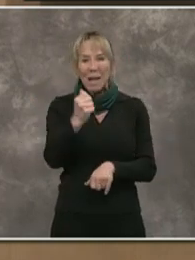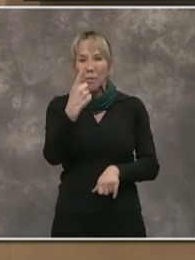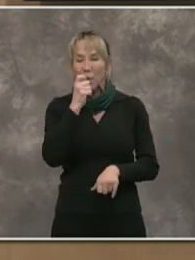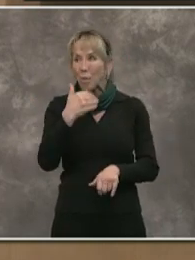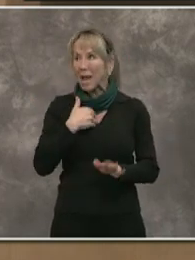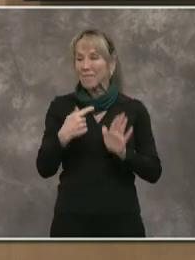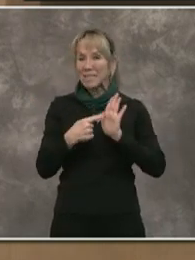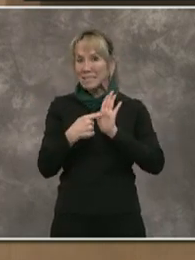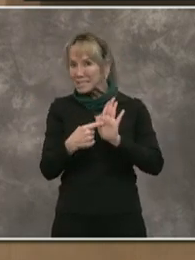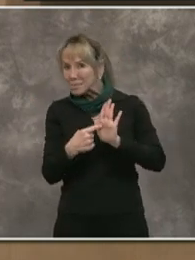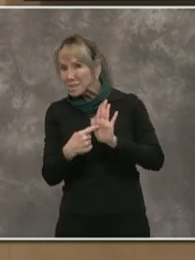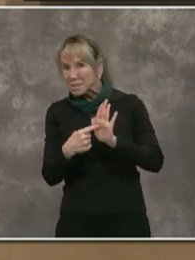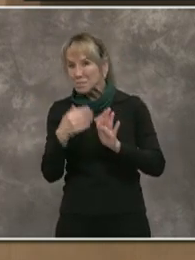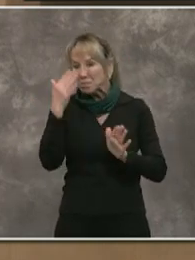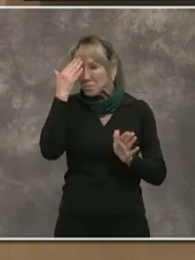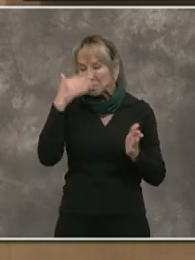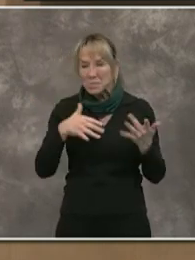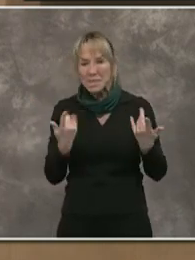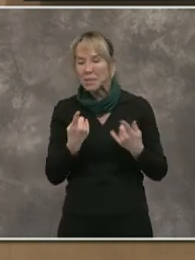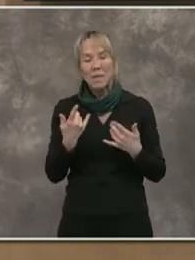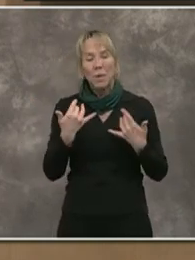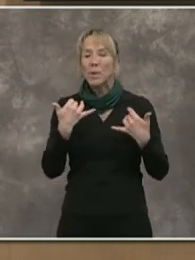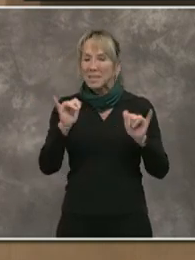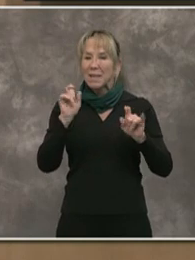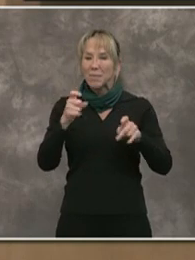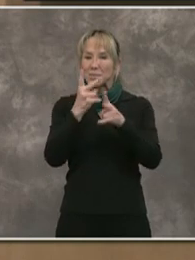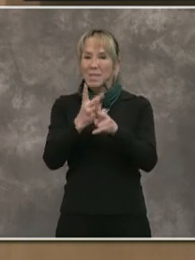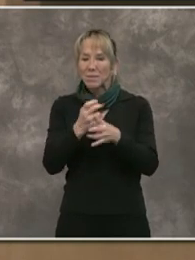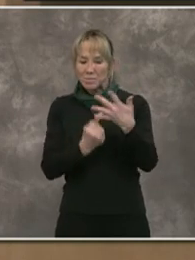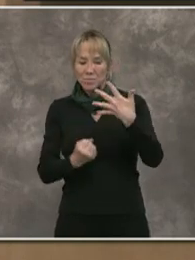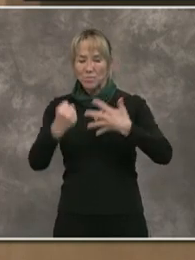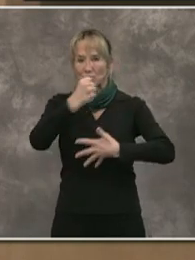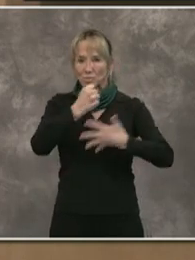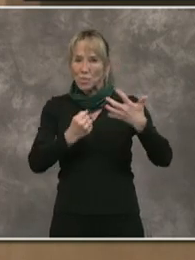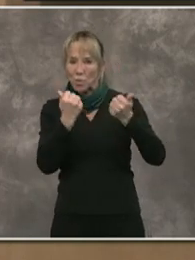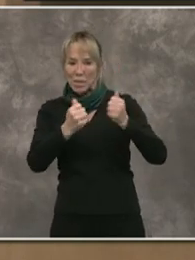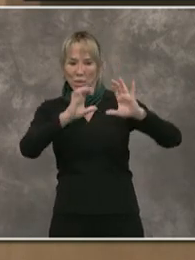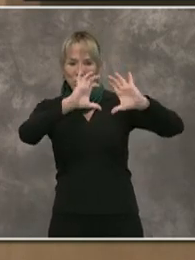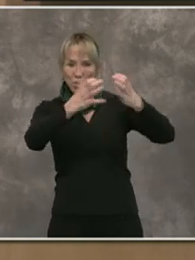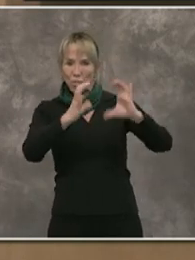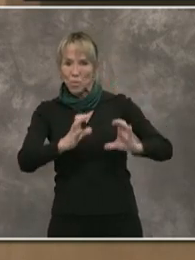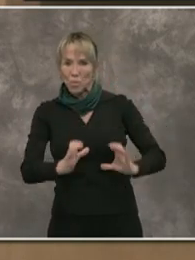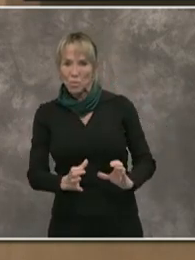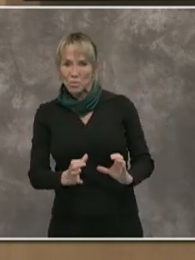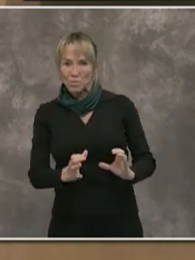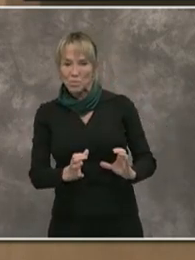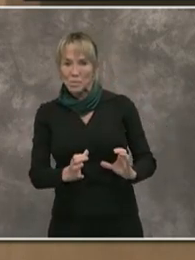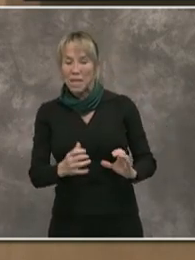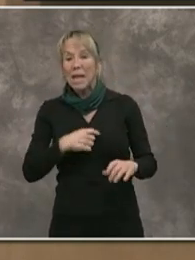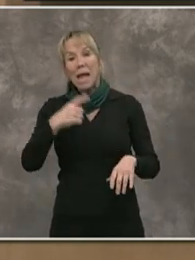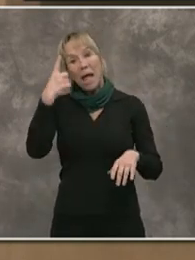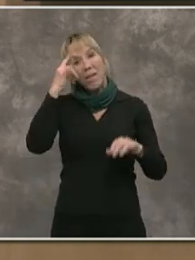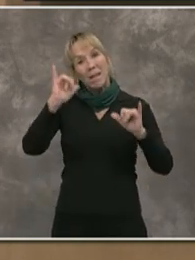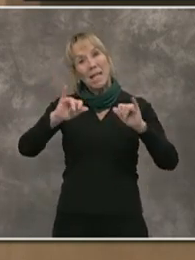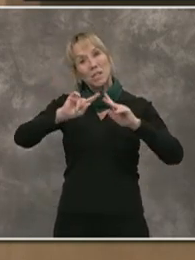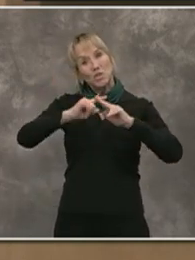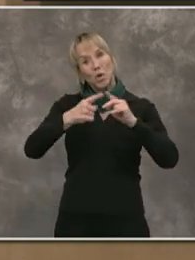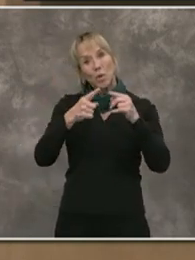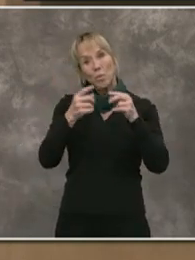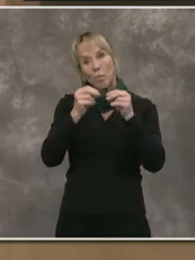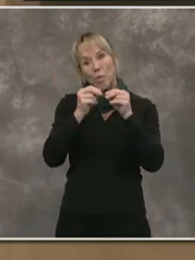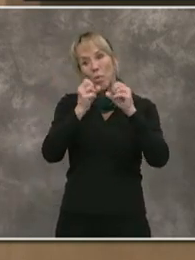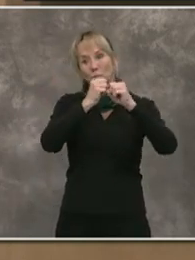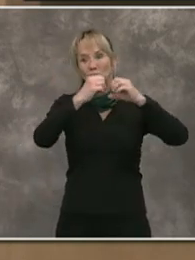tested. I think there still is a need to kind of prioritize tests to certain groups. I think those groups are expanding, and